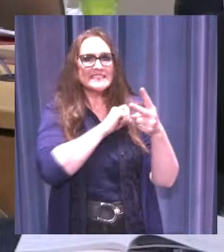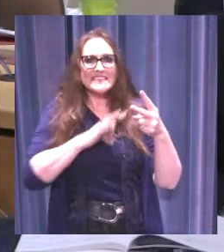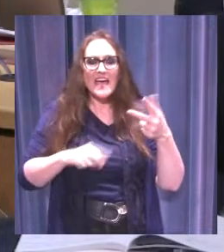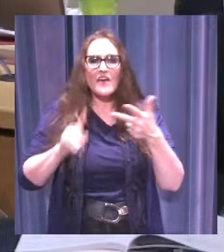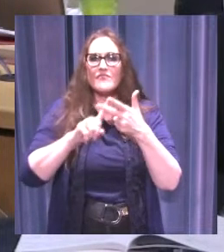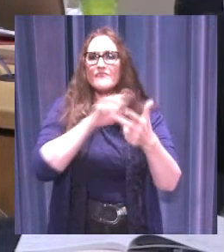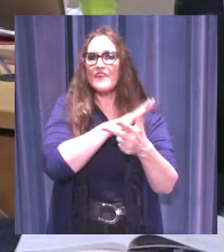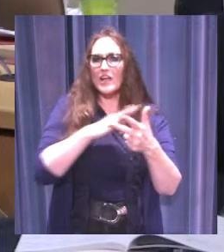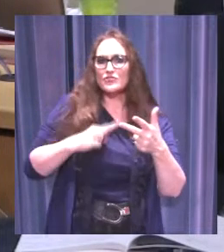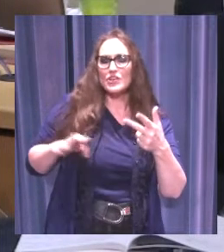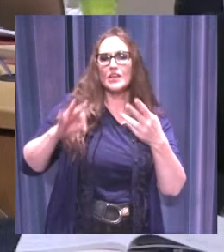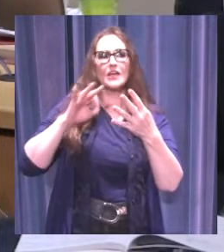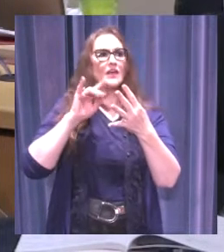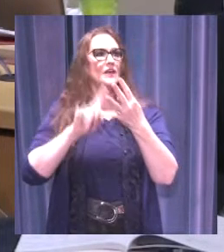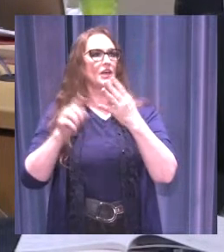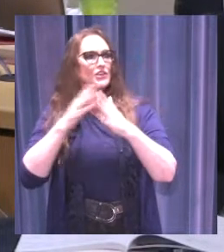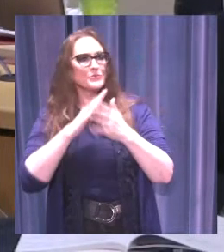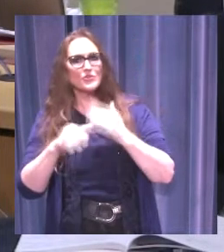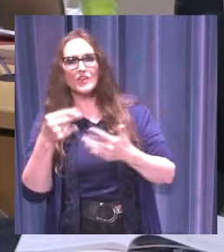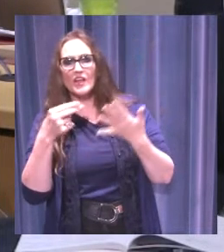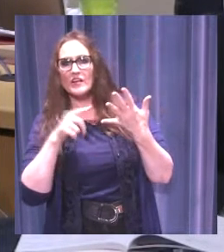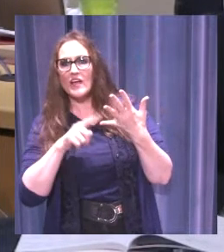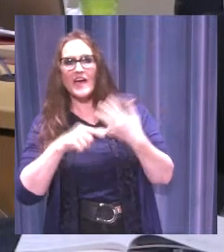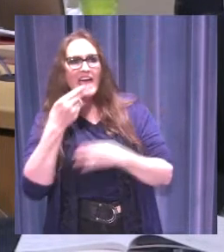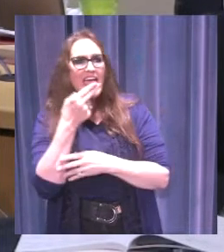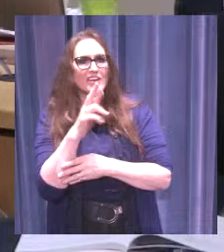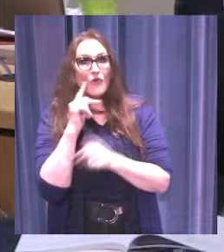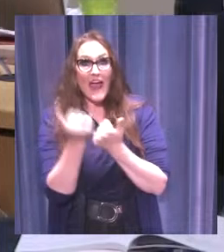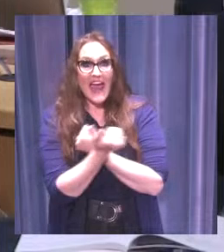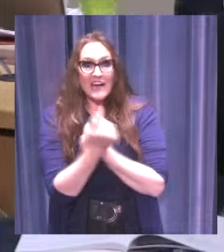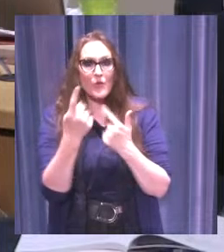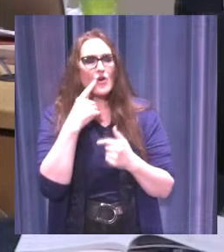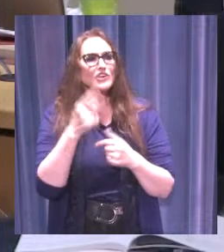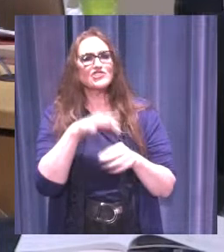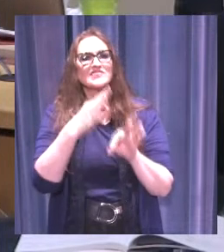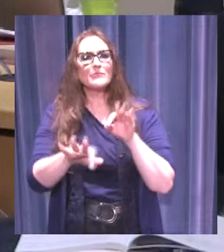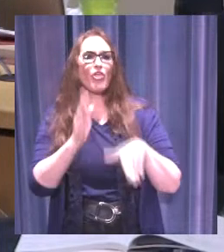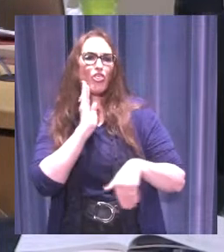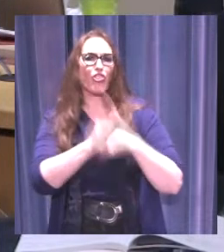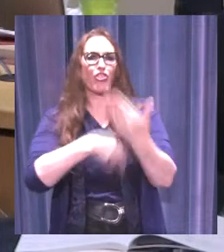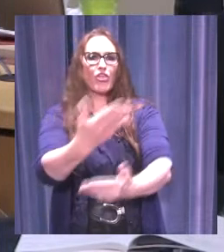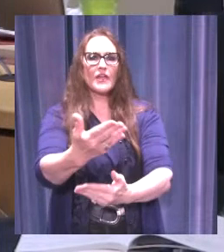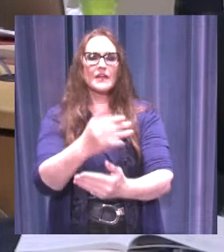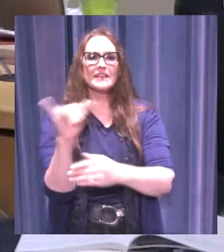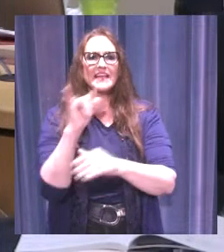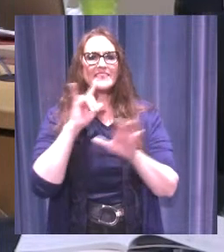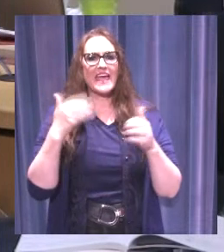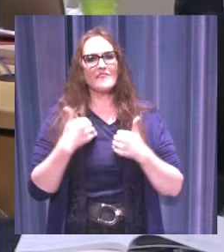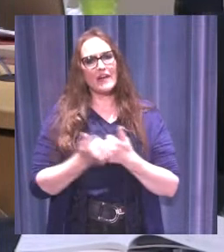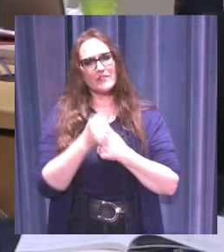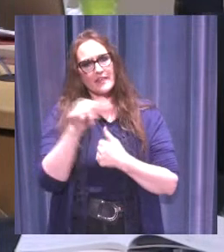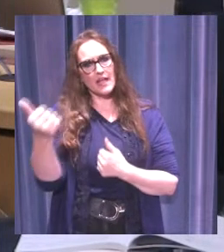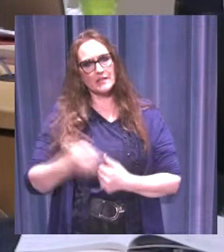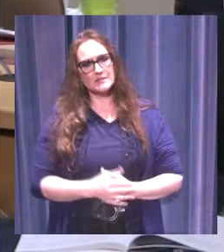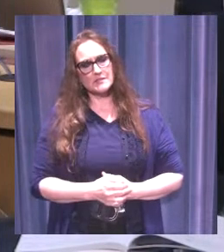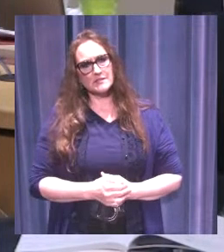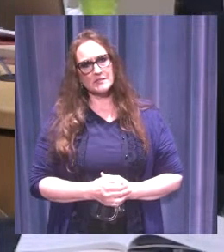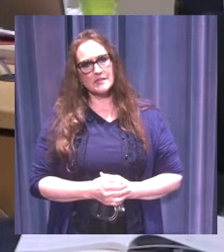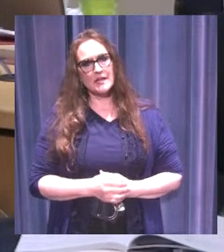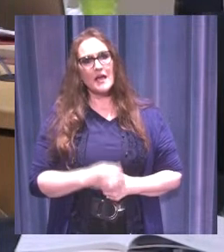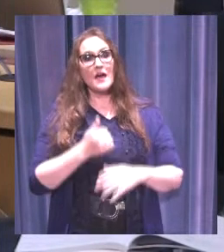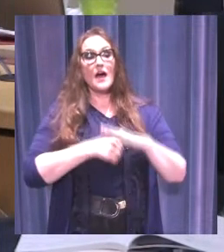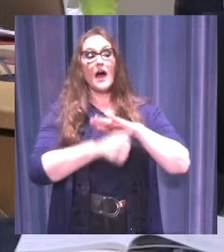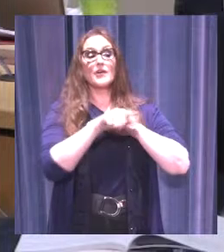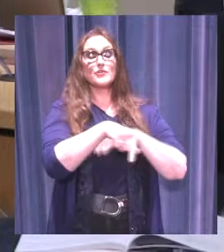community, students, HR, anyone? Or did they simply bulldoze through the process as they have everything else? Under this board